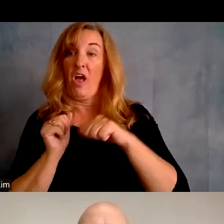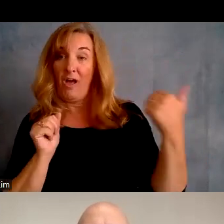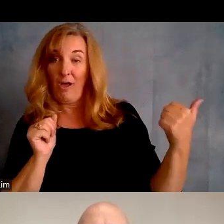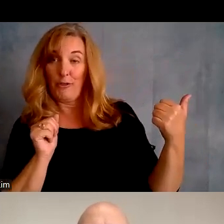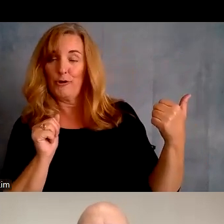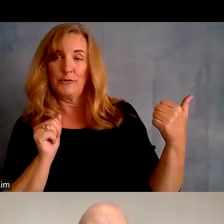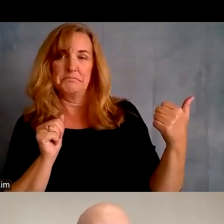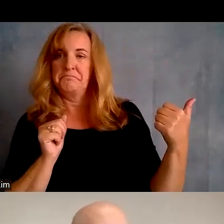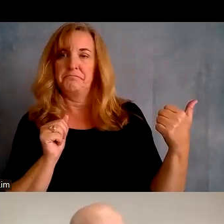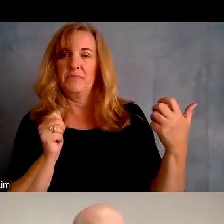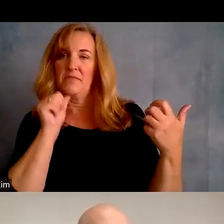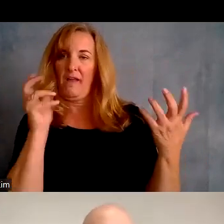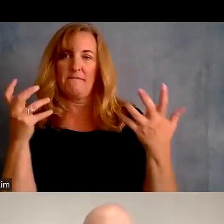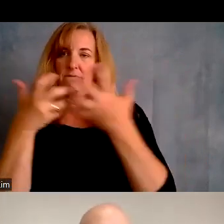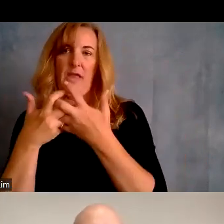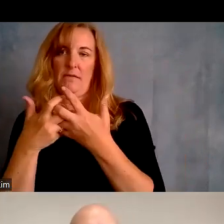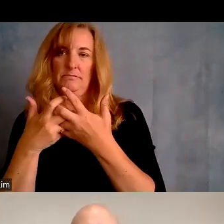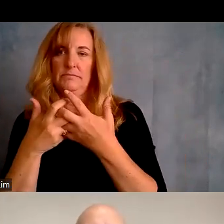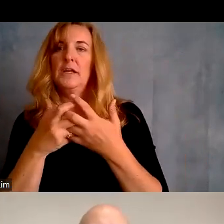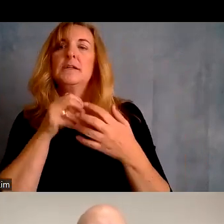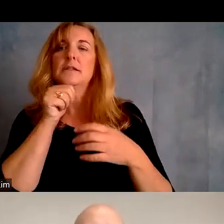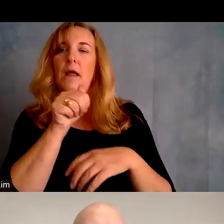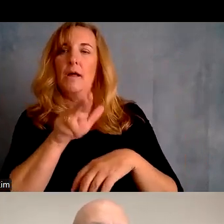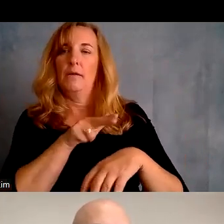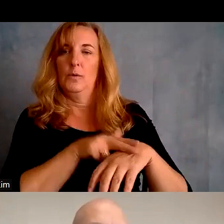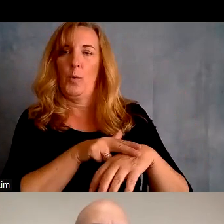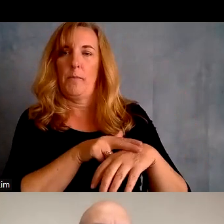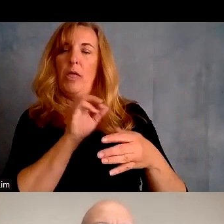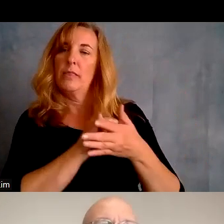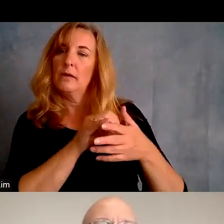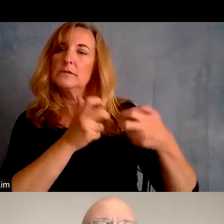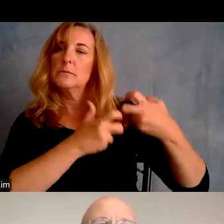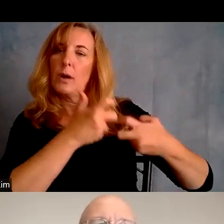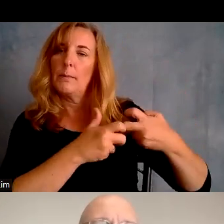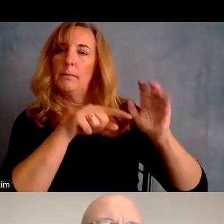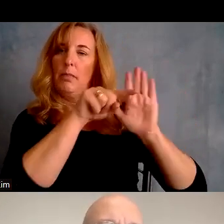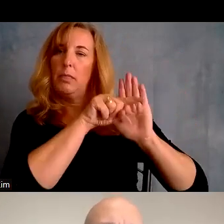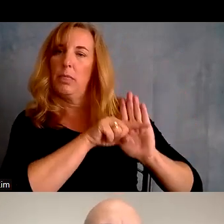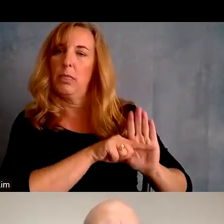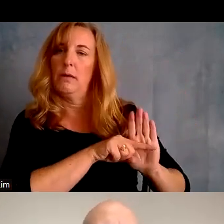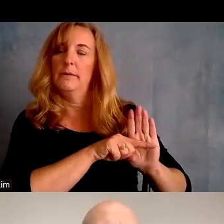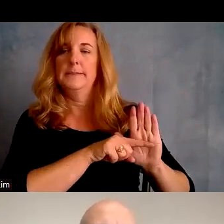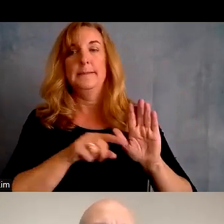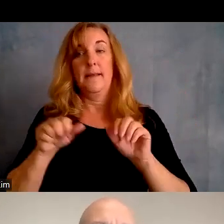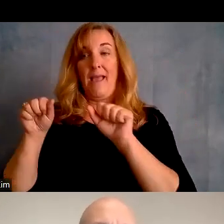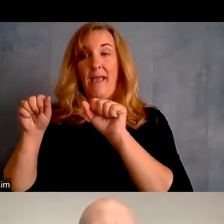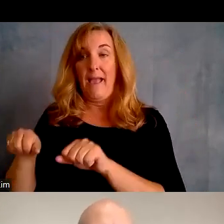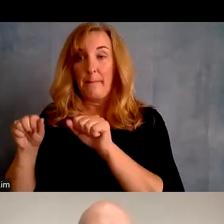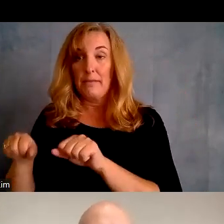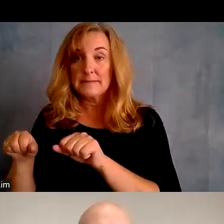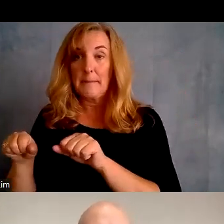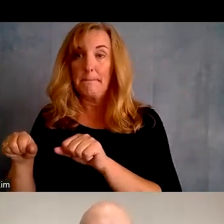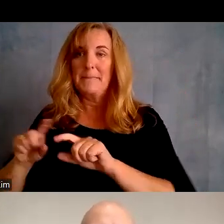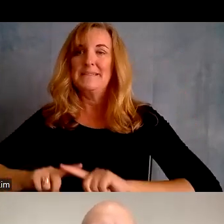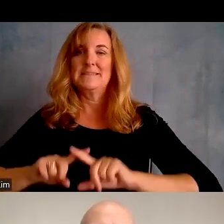then is abnormal or problematic in some way. So ableism is different from